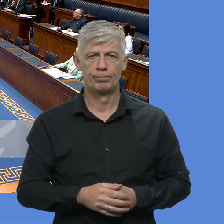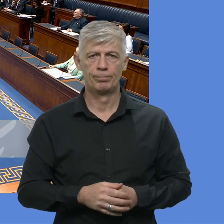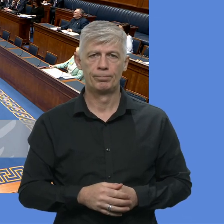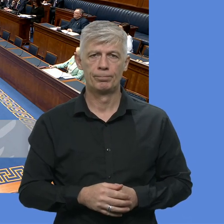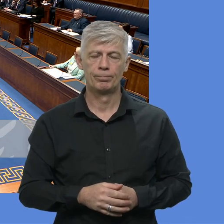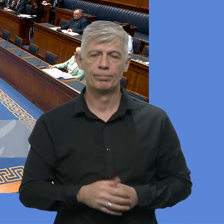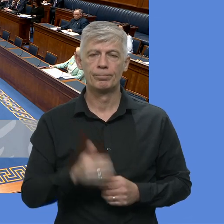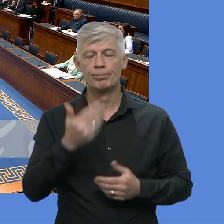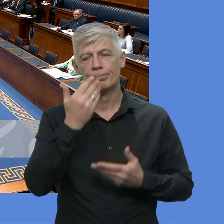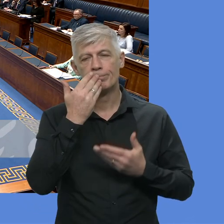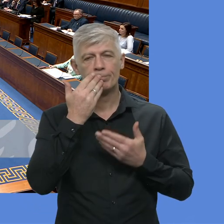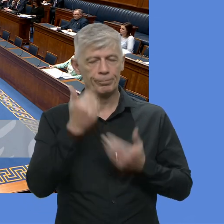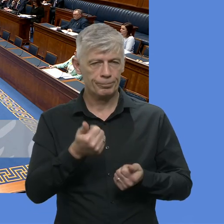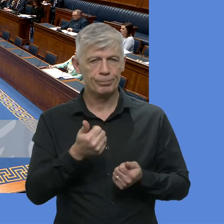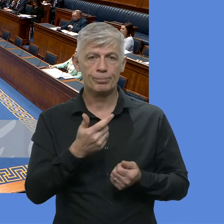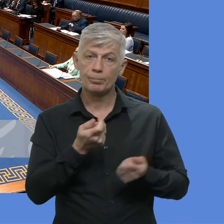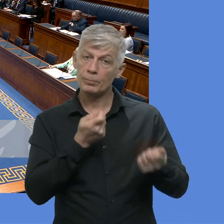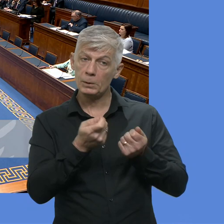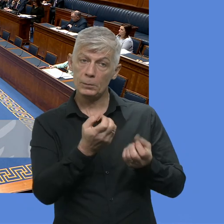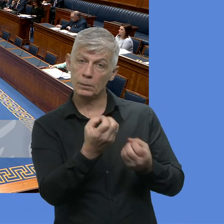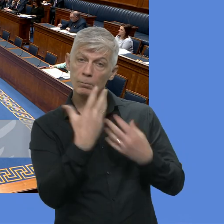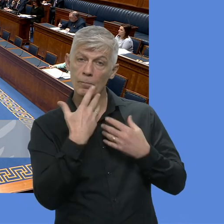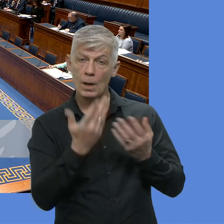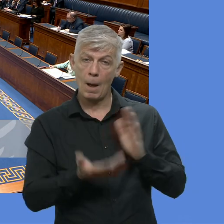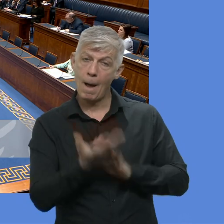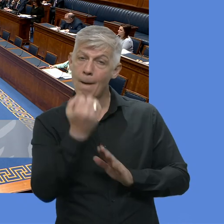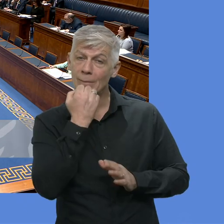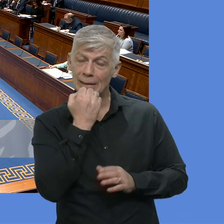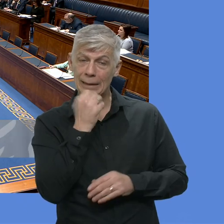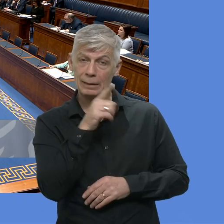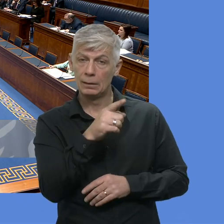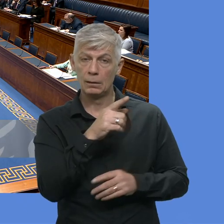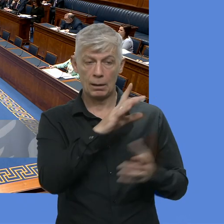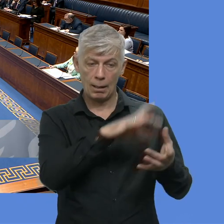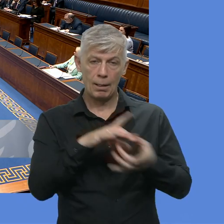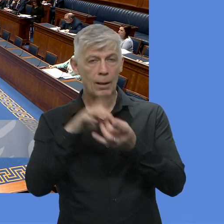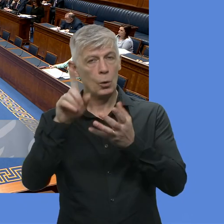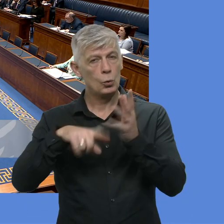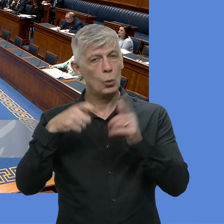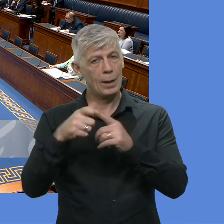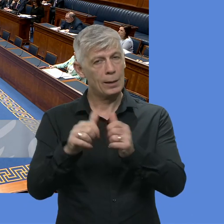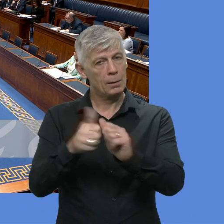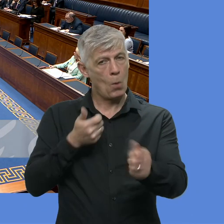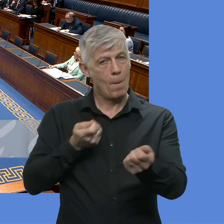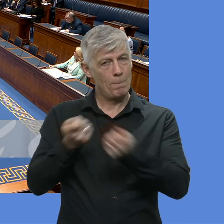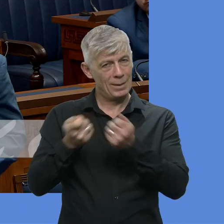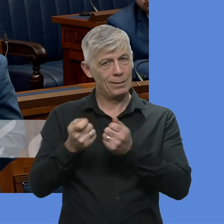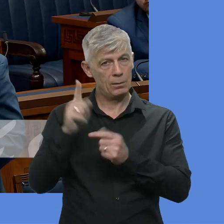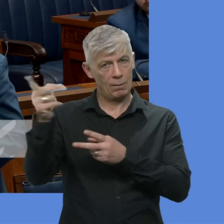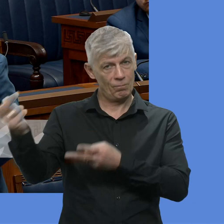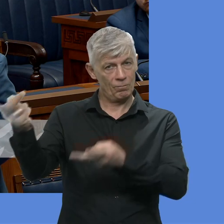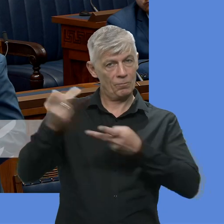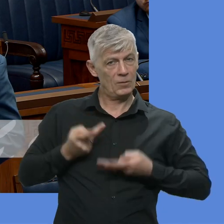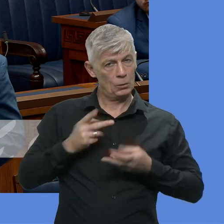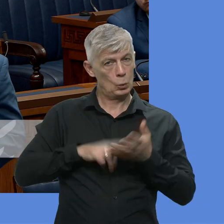Thank you, Mr. Speaker. Can the Minister give an update on matters that he may have raised with the UK Sports Minister in his recent visit to Northern Ireland, and in particular,